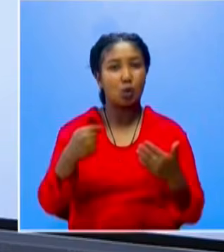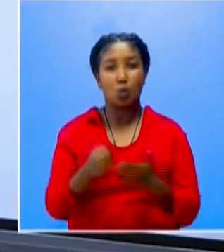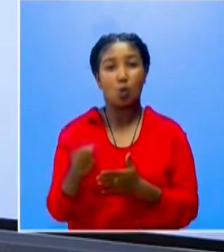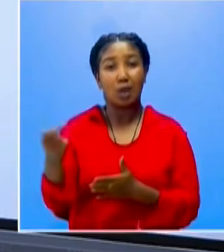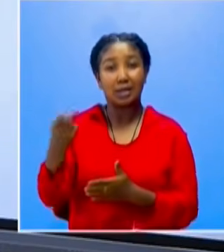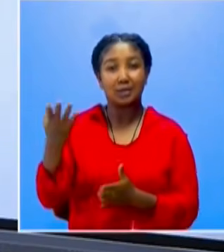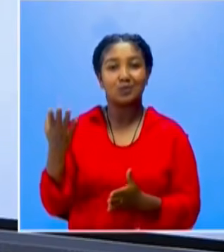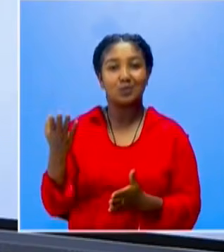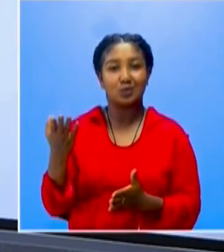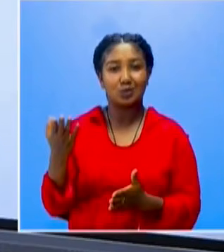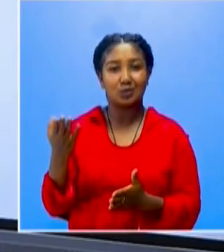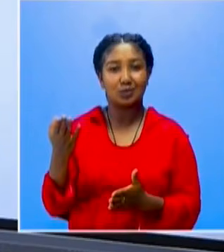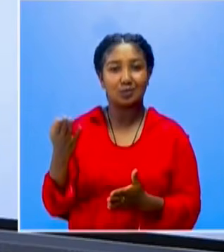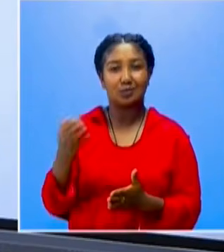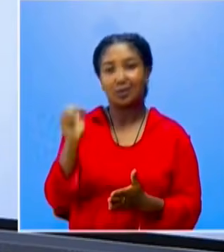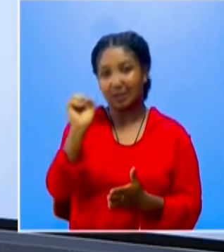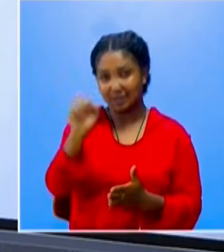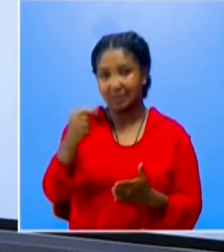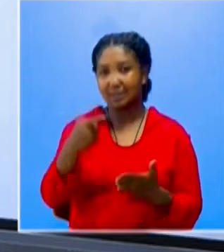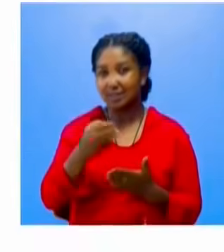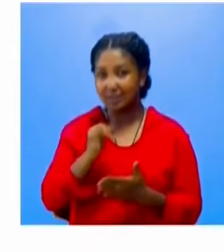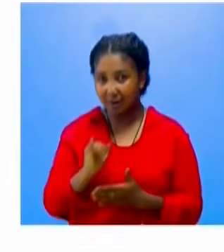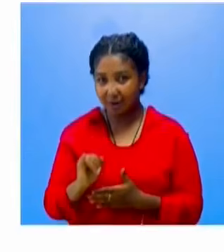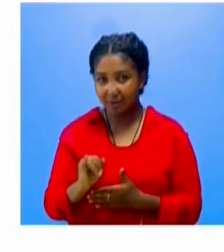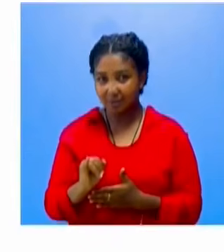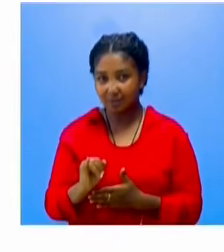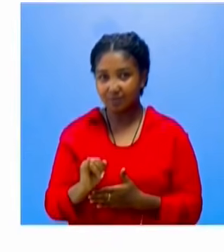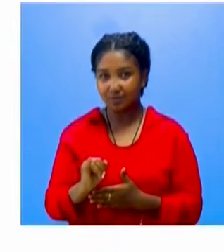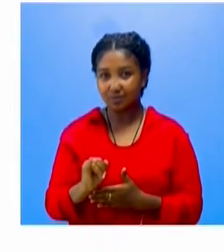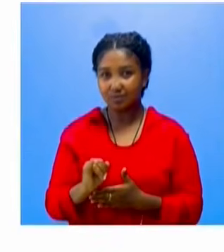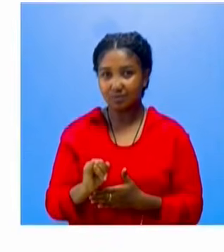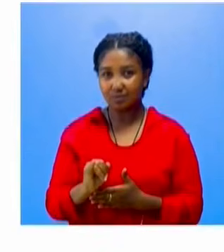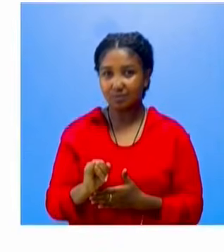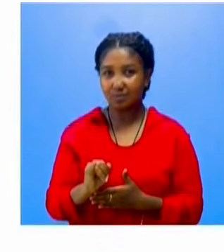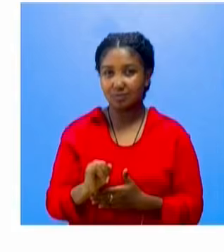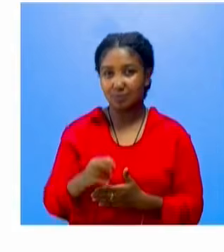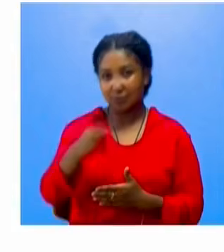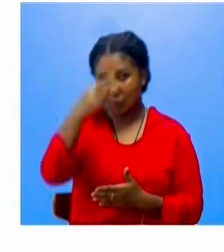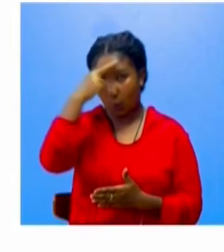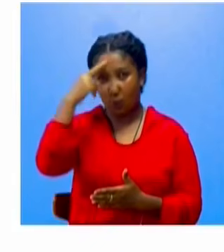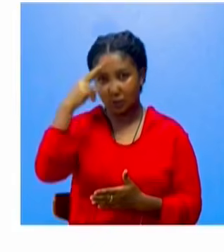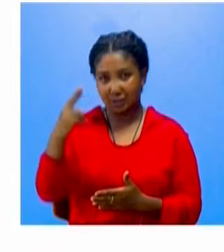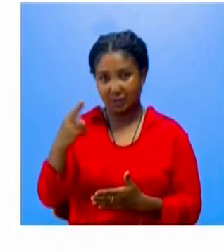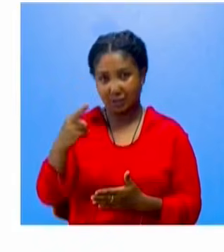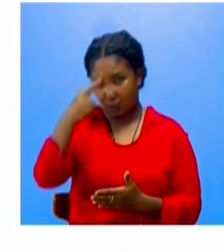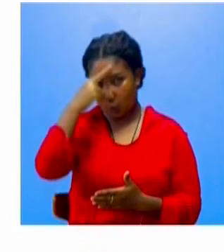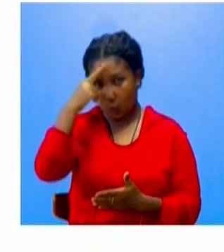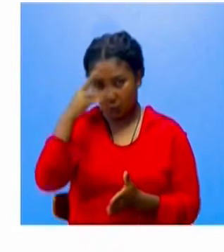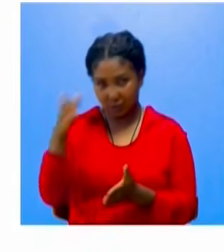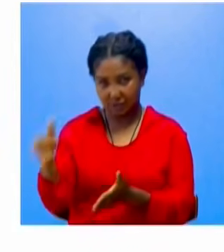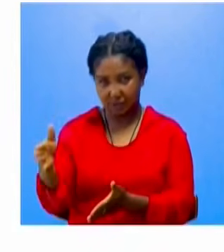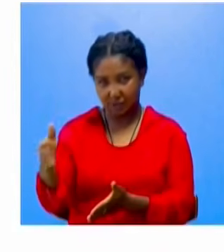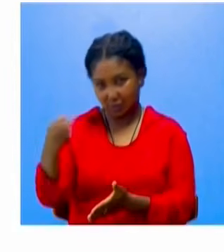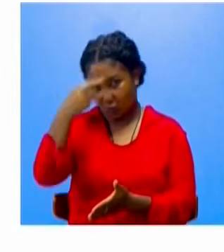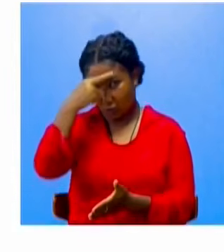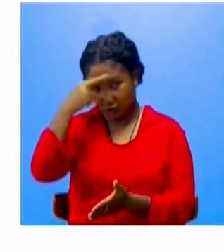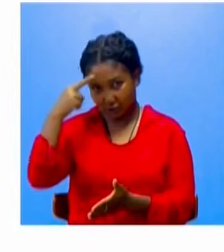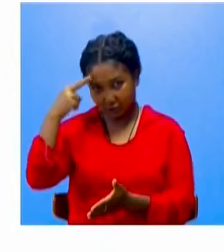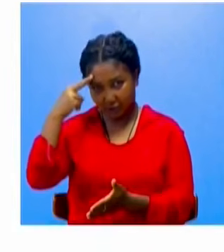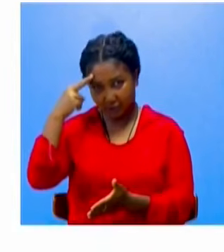these? Yes, these are, the cause. The